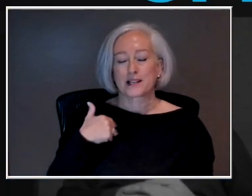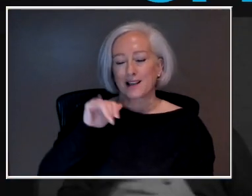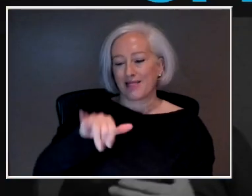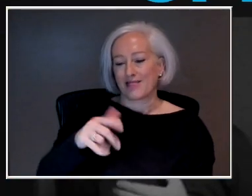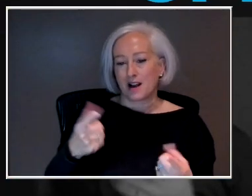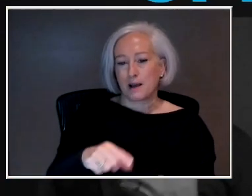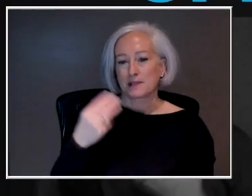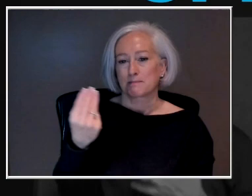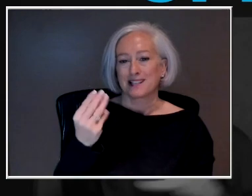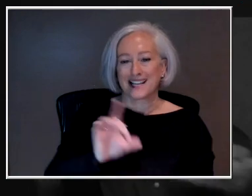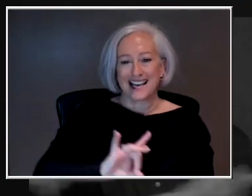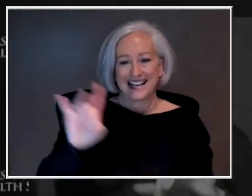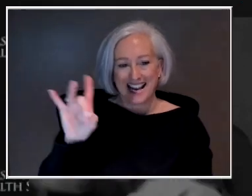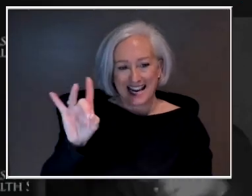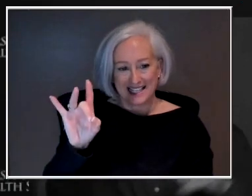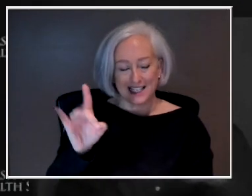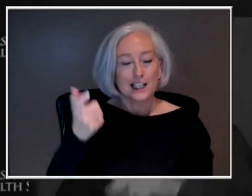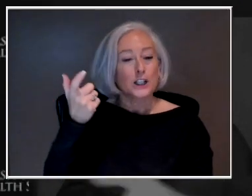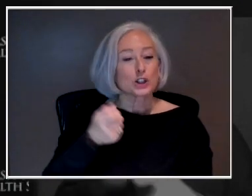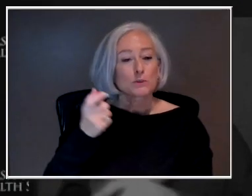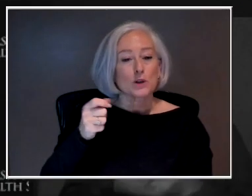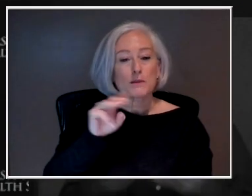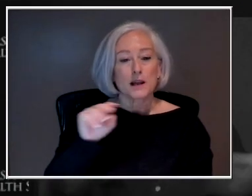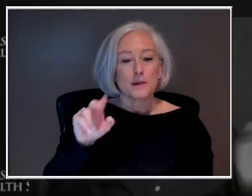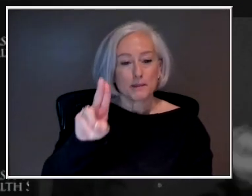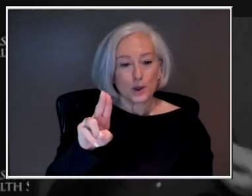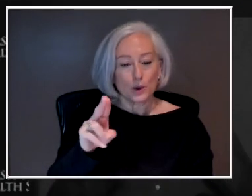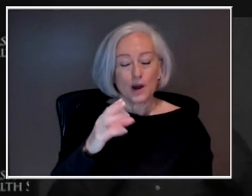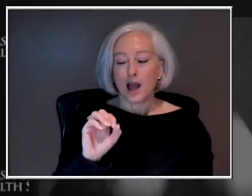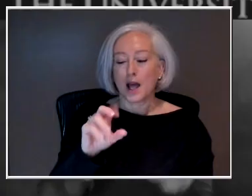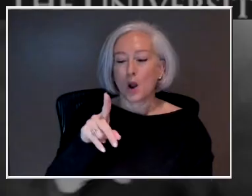Subscribe to our Morning Medical Update and Open Mics